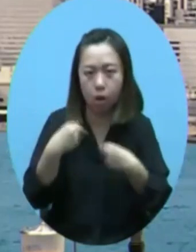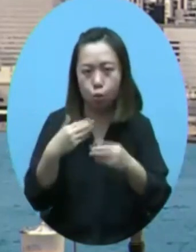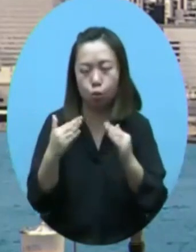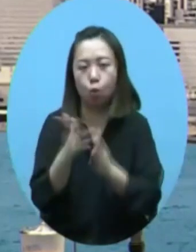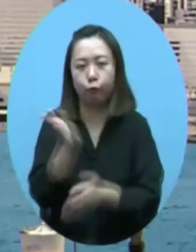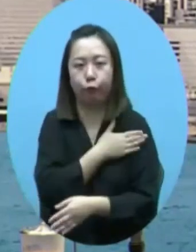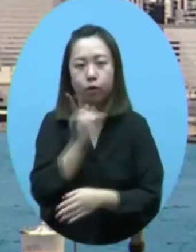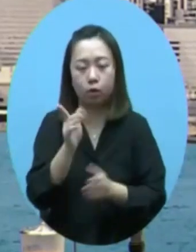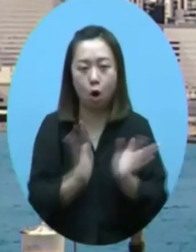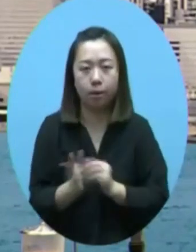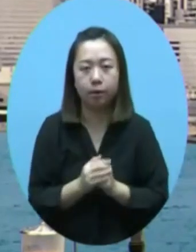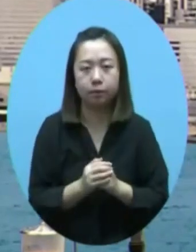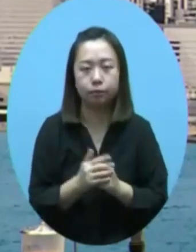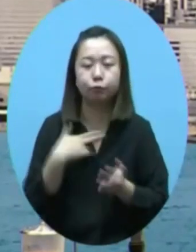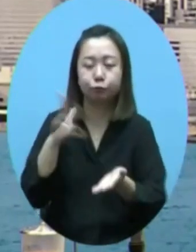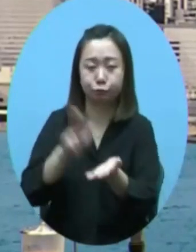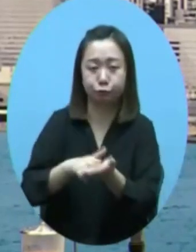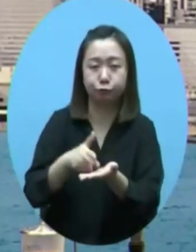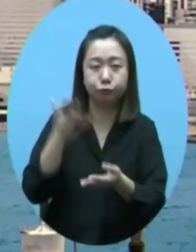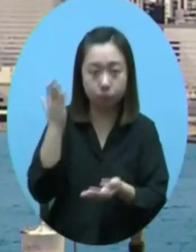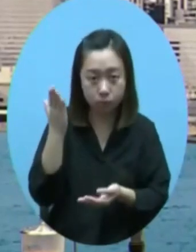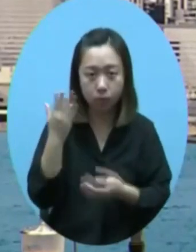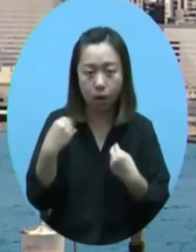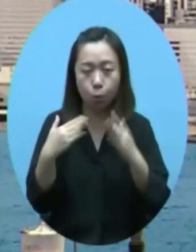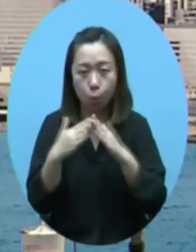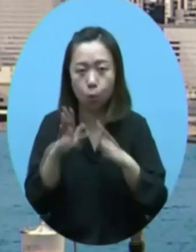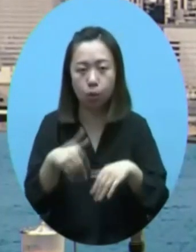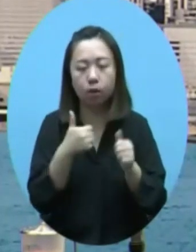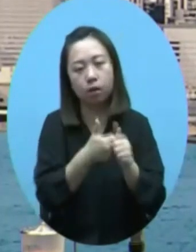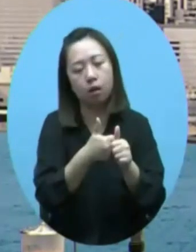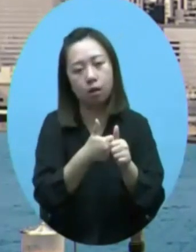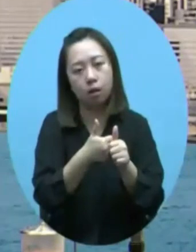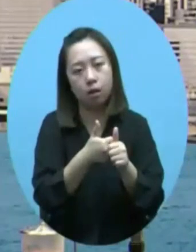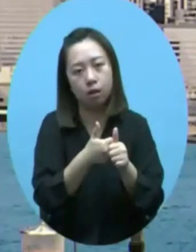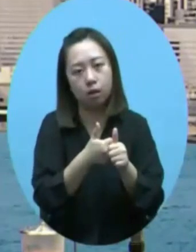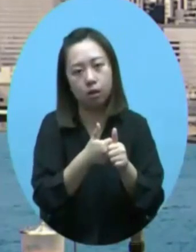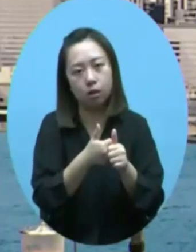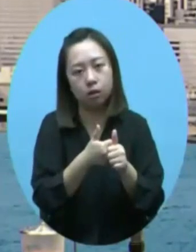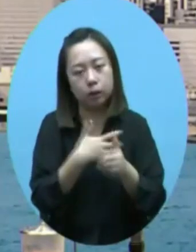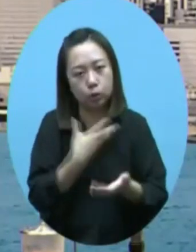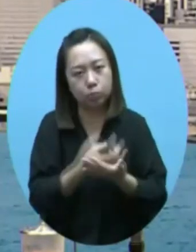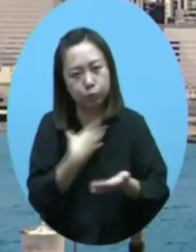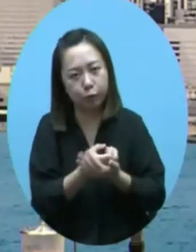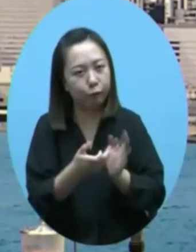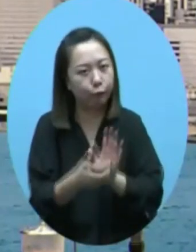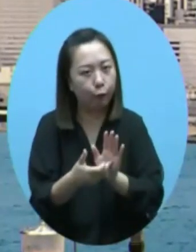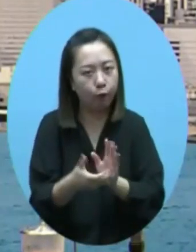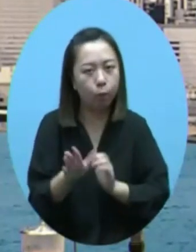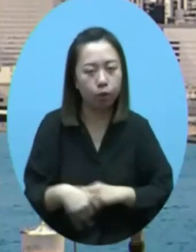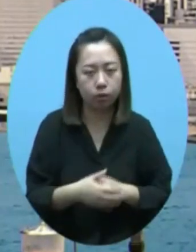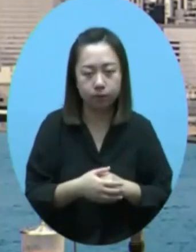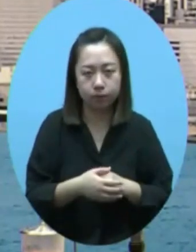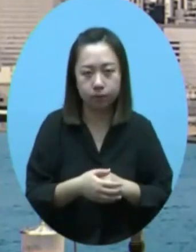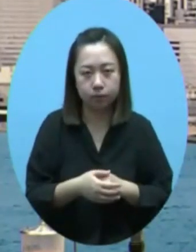sure they would take necessary precaution if they conduct some activities. So in the recent